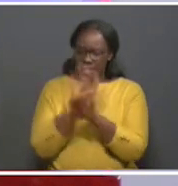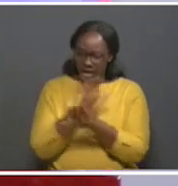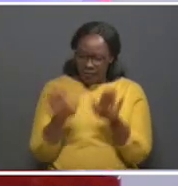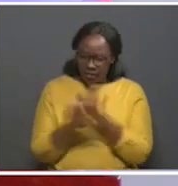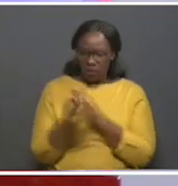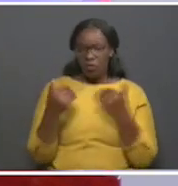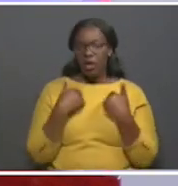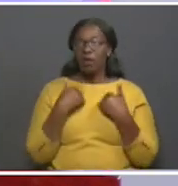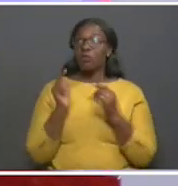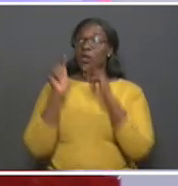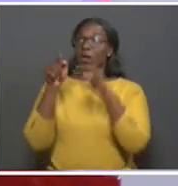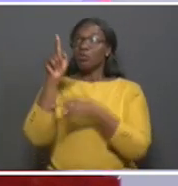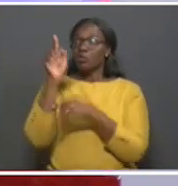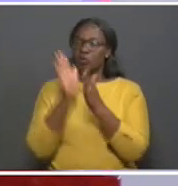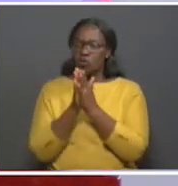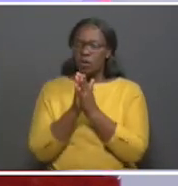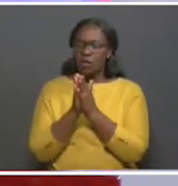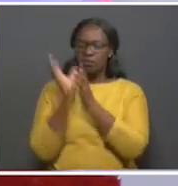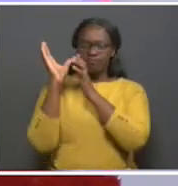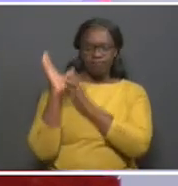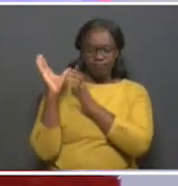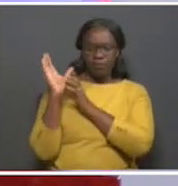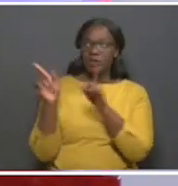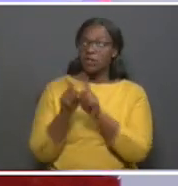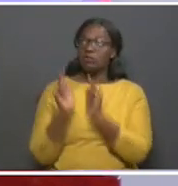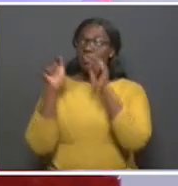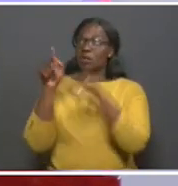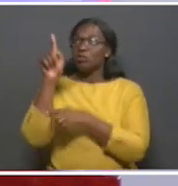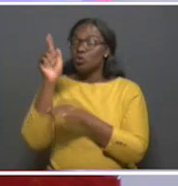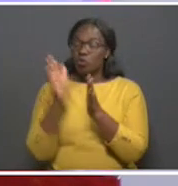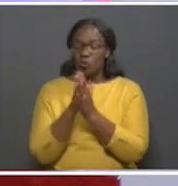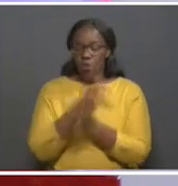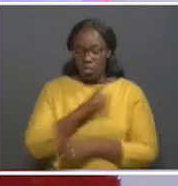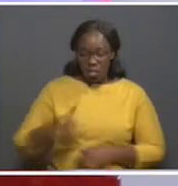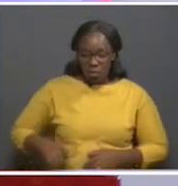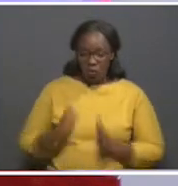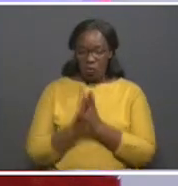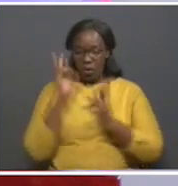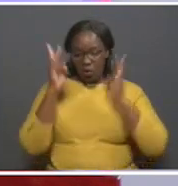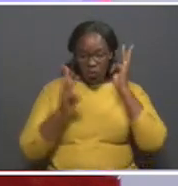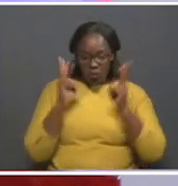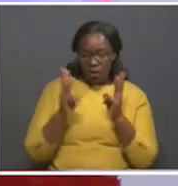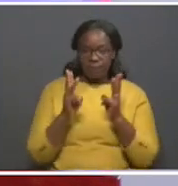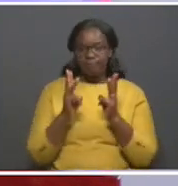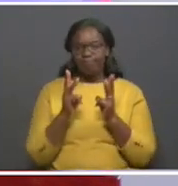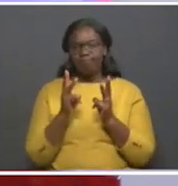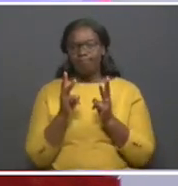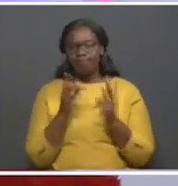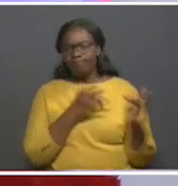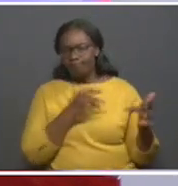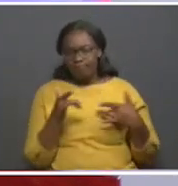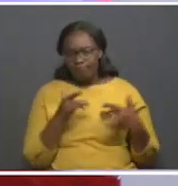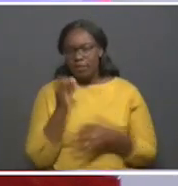have. We run to him with our burdens. We run to him, Lord, with our worries, with our anxieties, with our